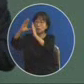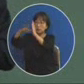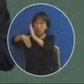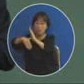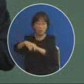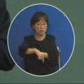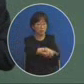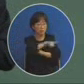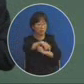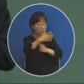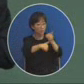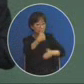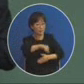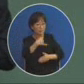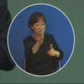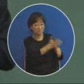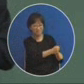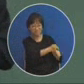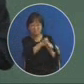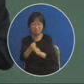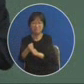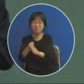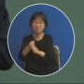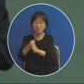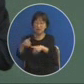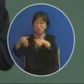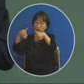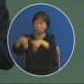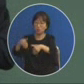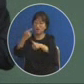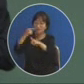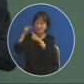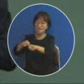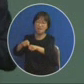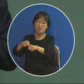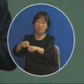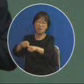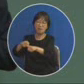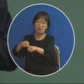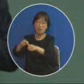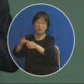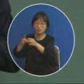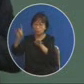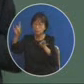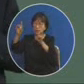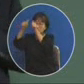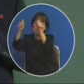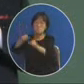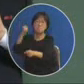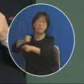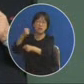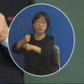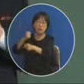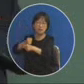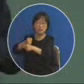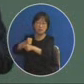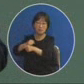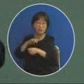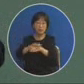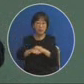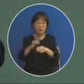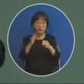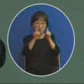shrines as slaves in order to worship Satan. That's been the history of Christianity. We must change that now.